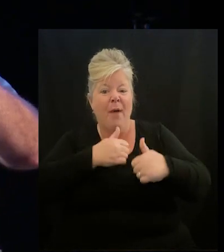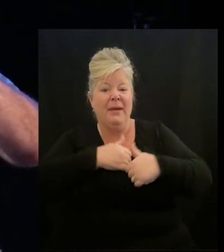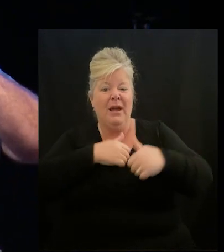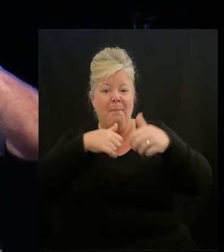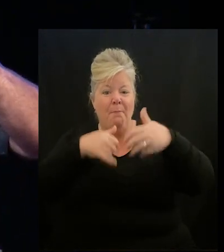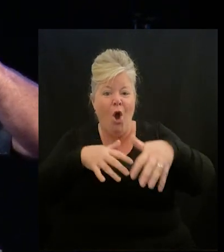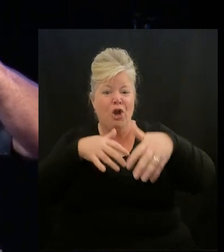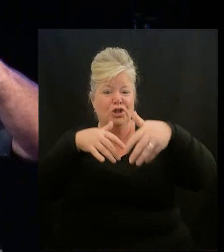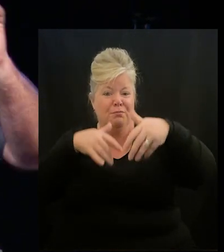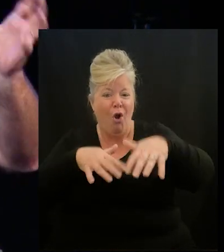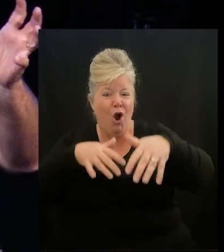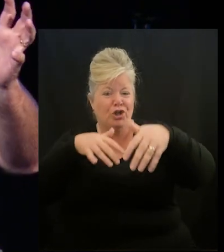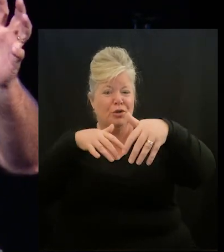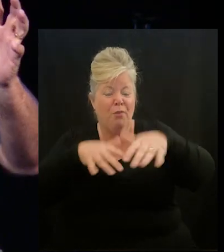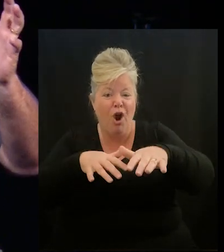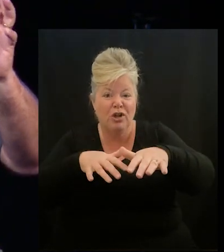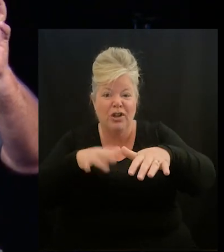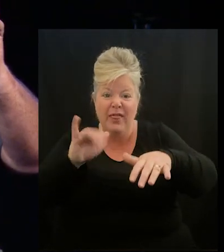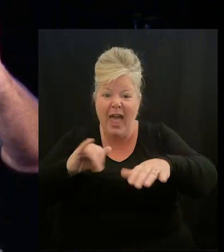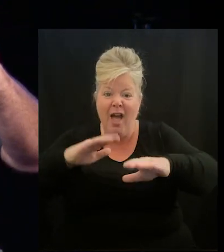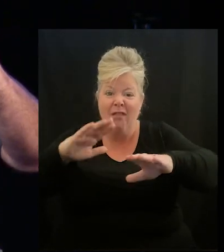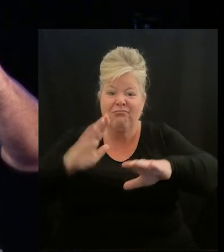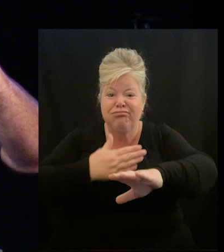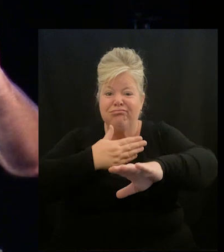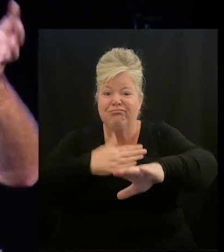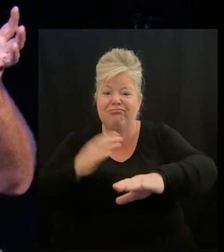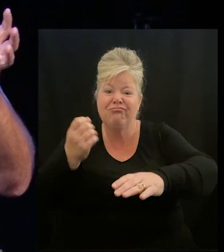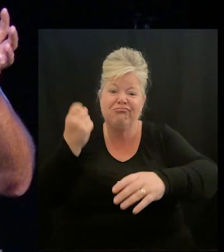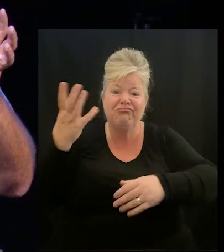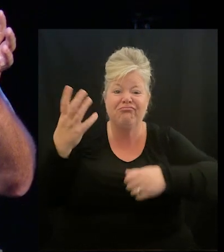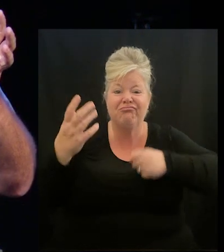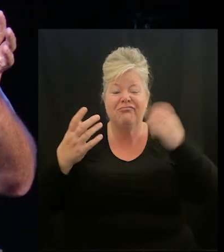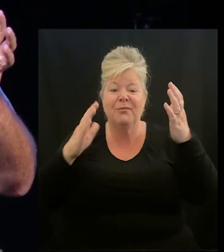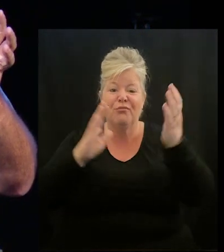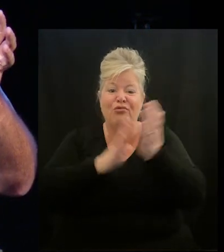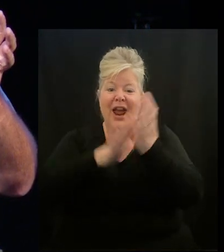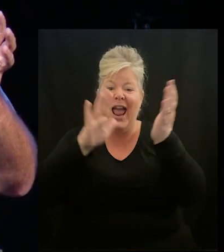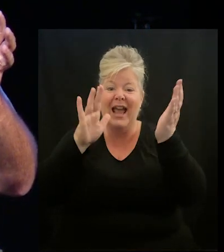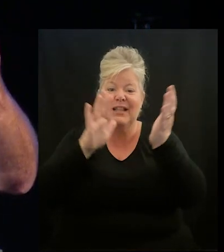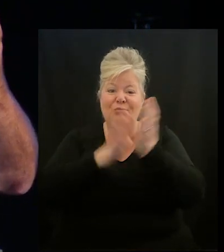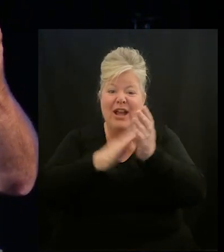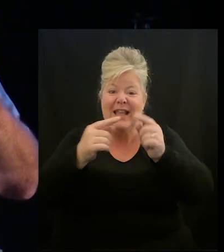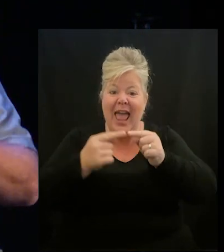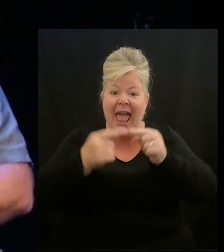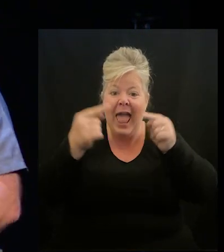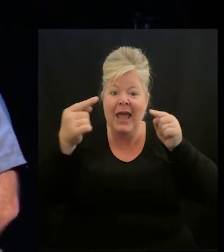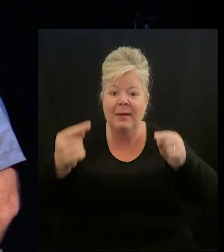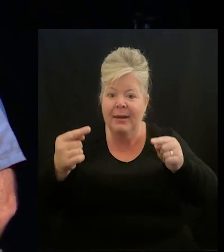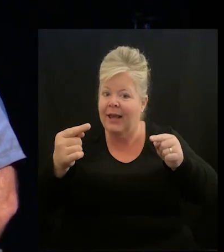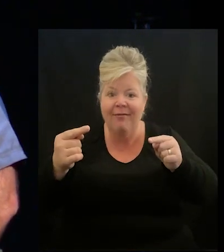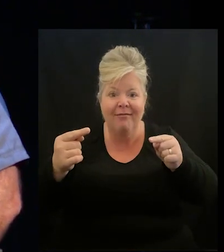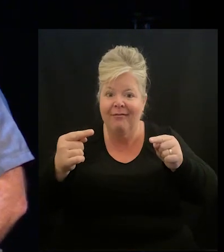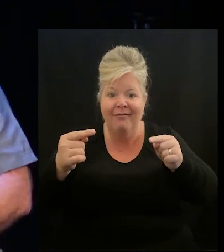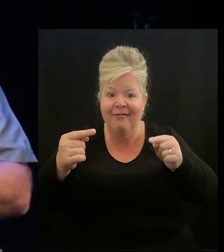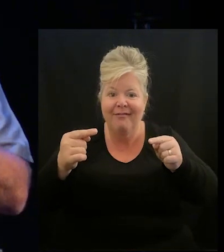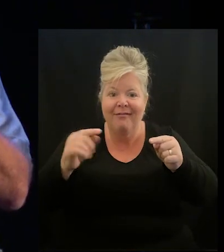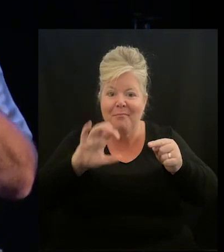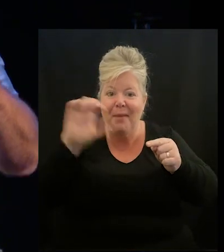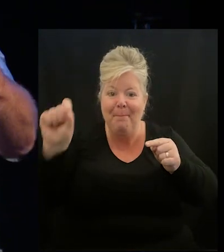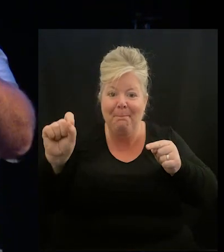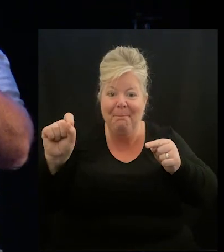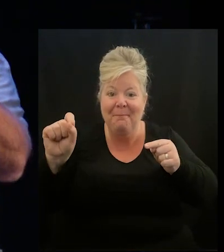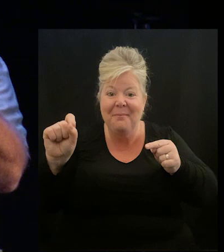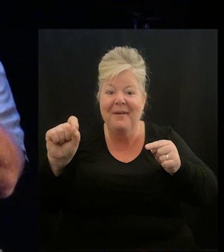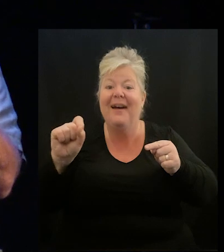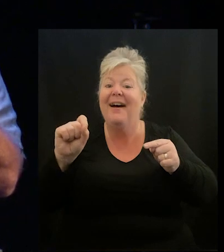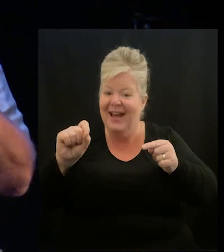pressure set the enemy to flight. The story goes on. And it tells